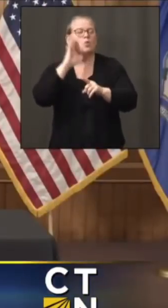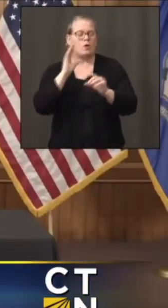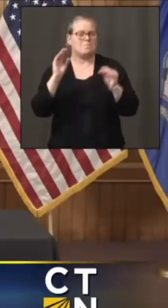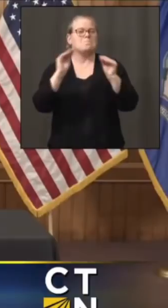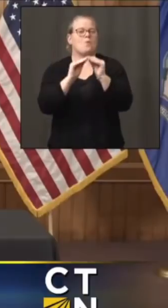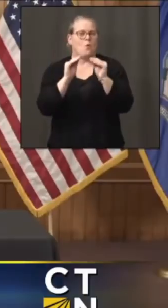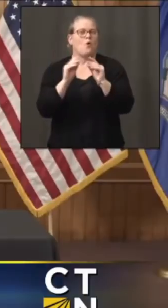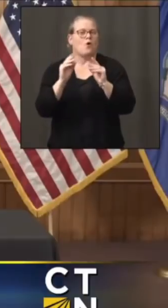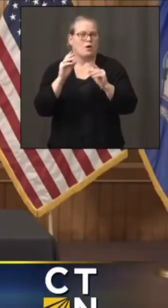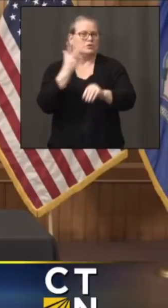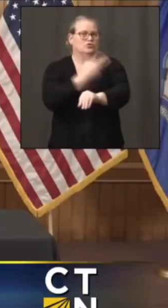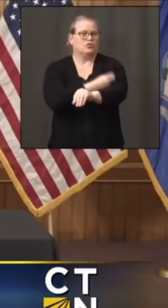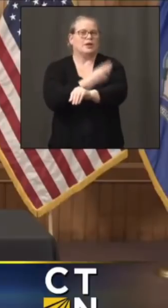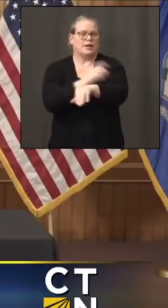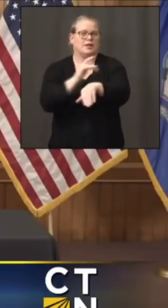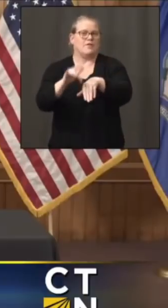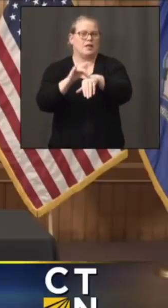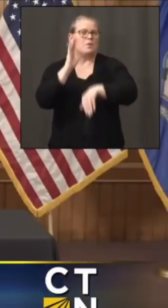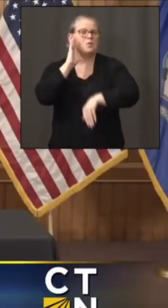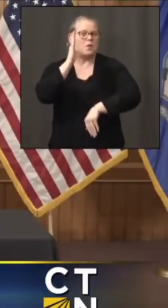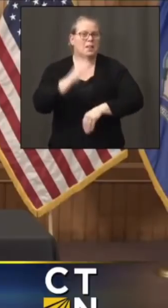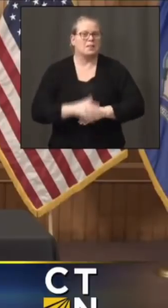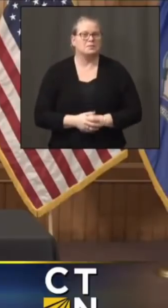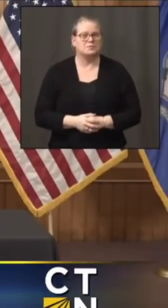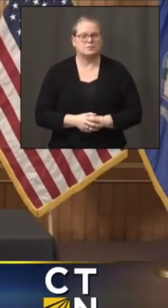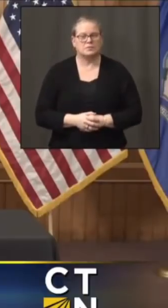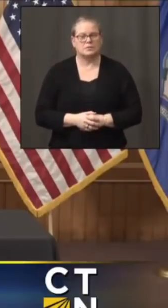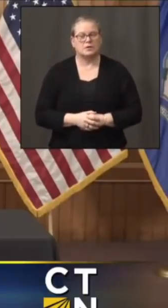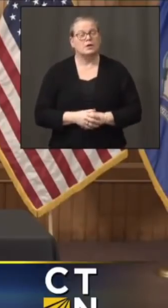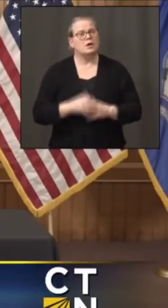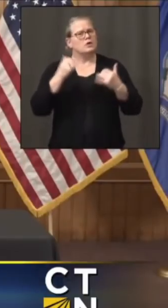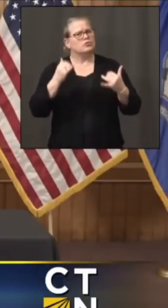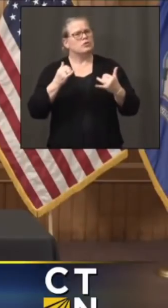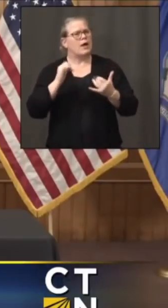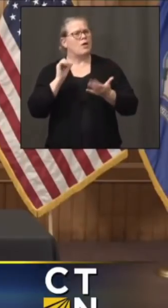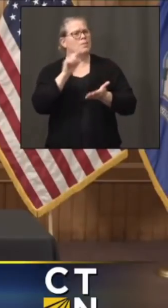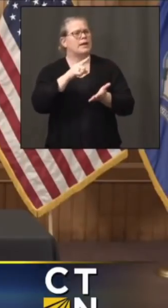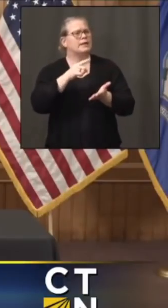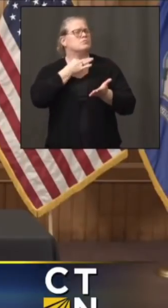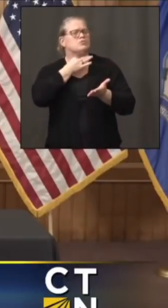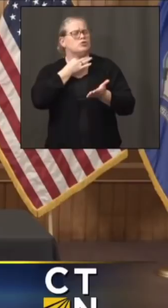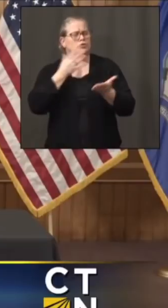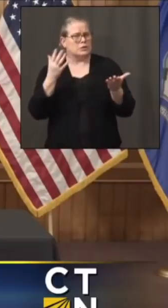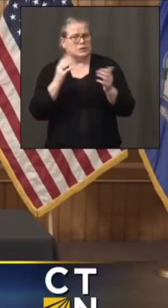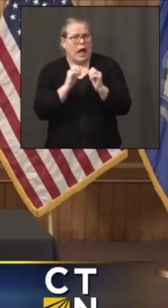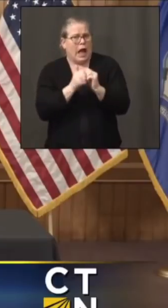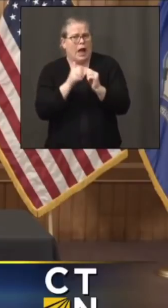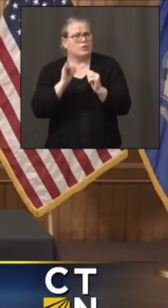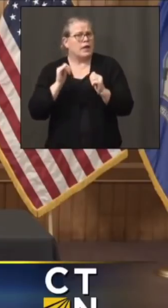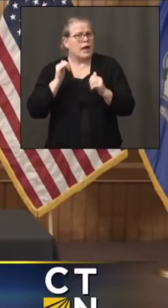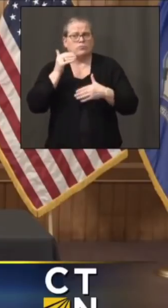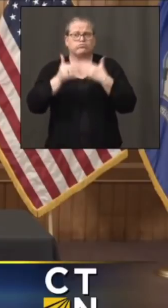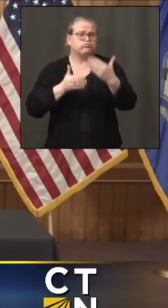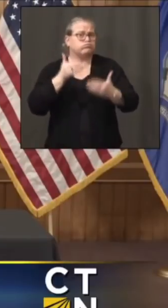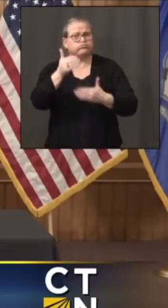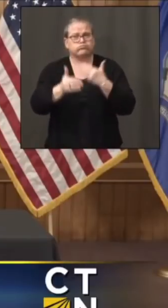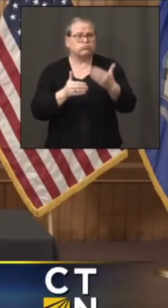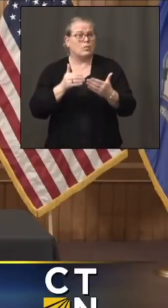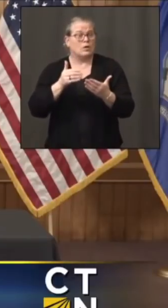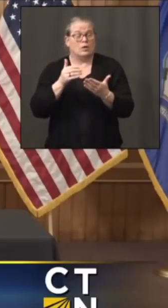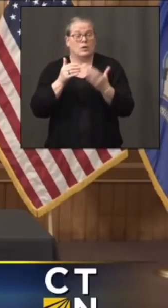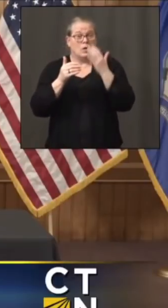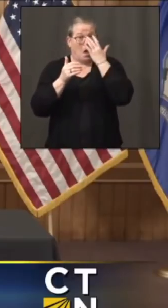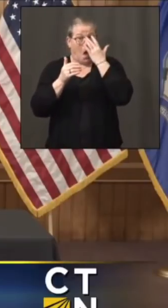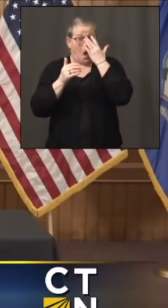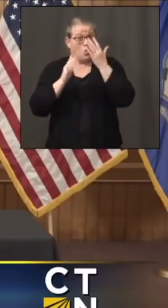me, logistically, now that we're looking back on it, how did the rollout go? And do you foresee any challenges when more doses,